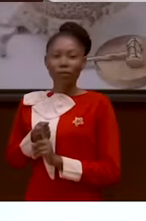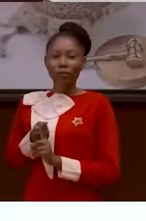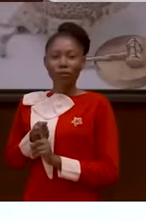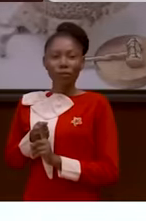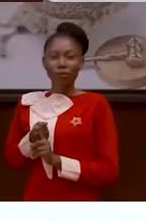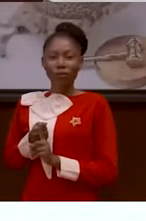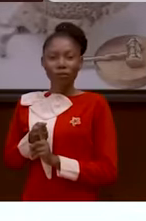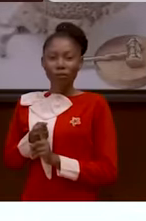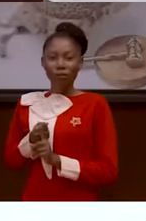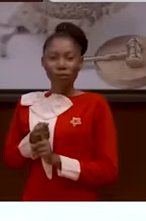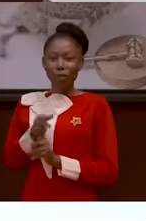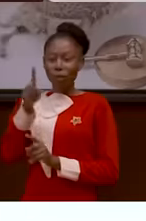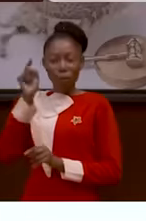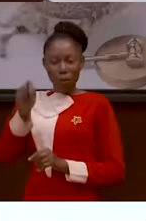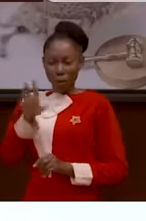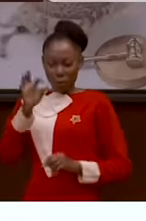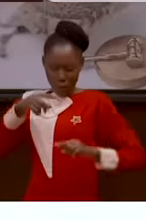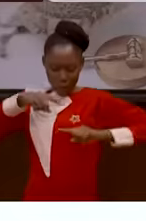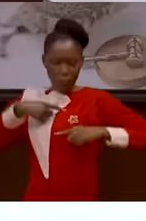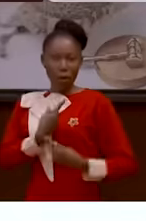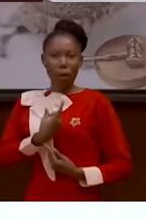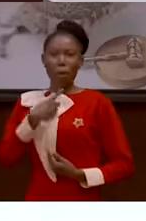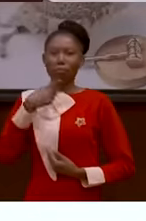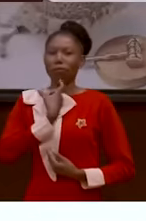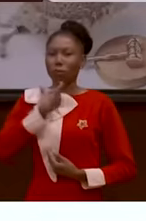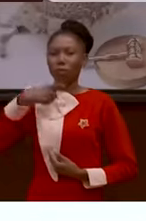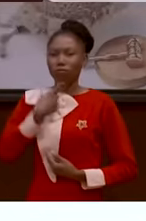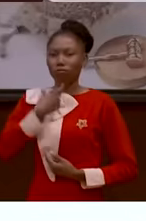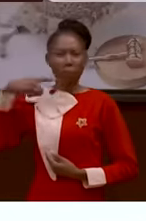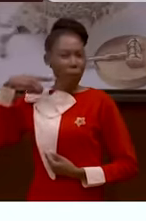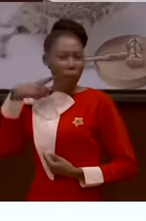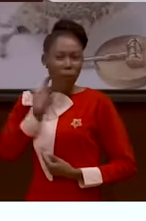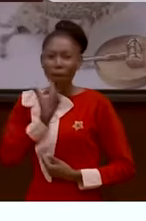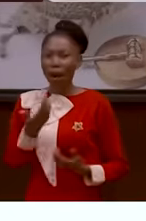Bitterness, you have to put a stop to bitterness and bickering. You have to stop bickering.